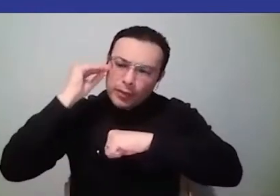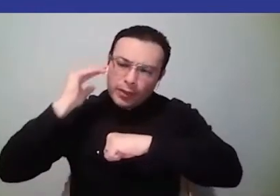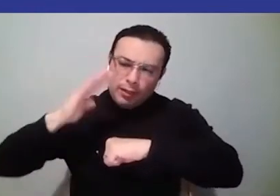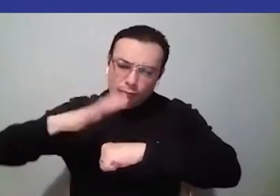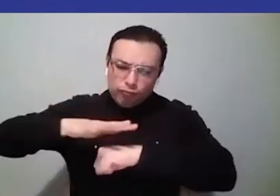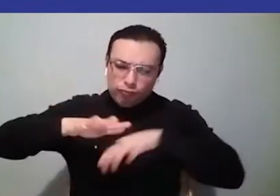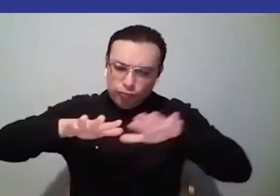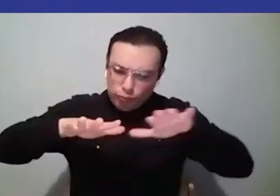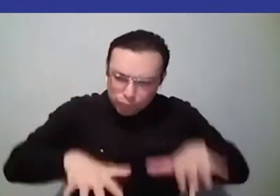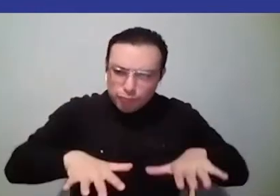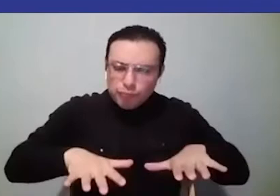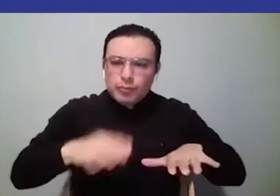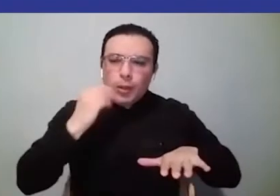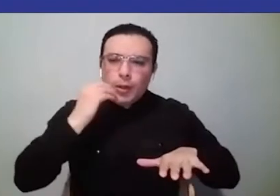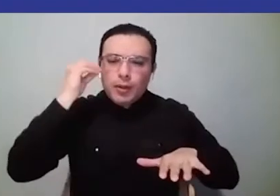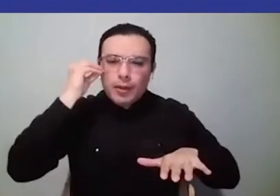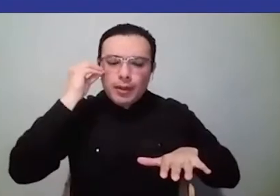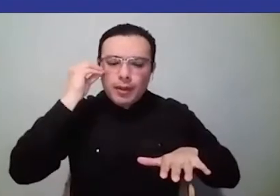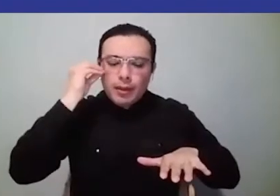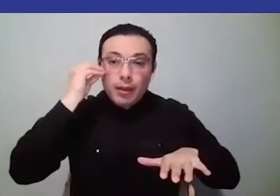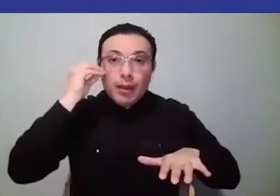mutual aid, and about